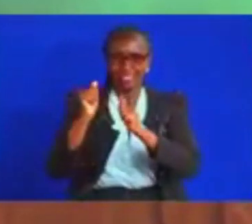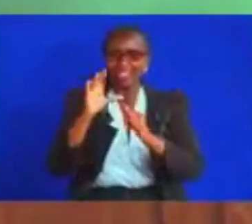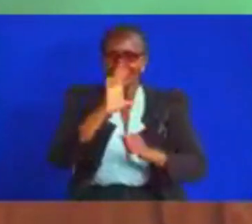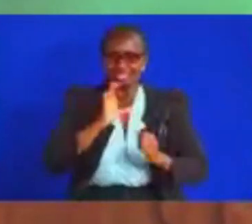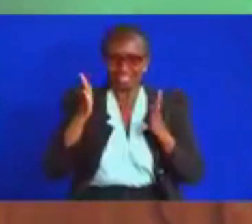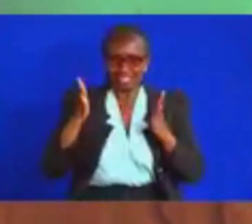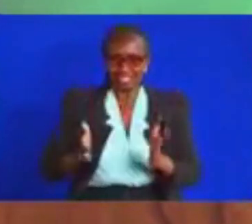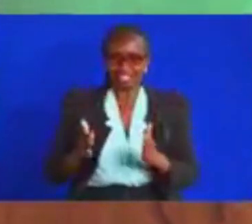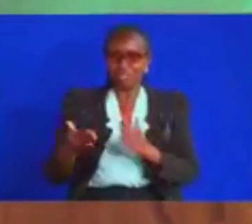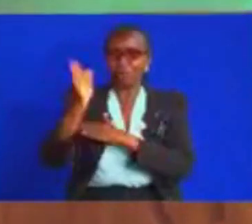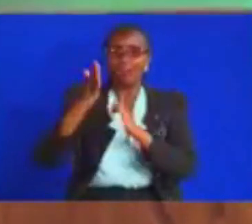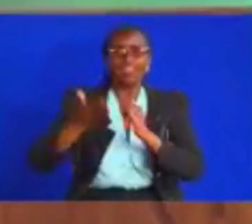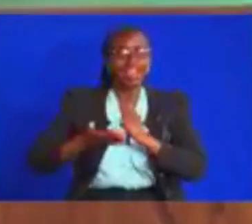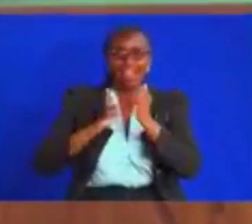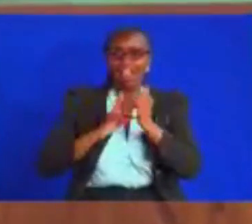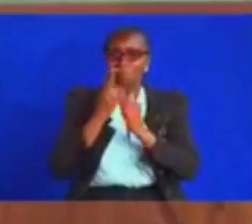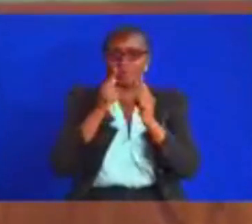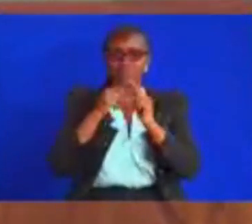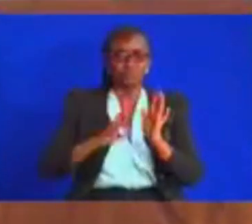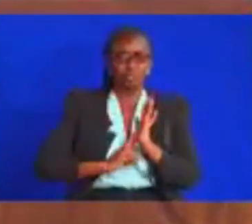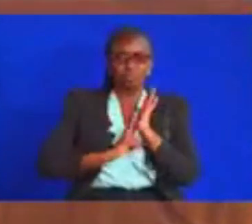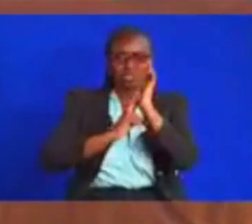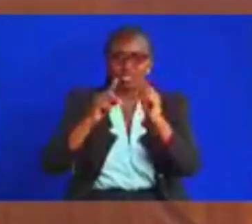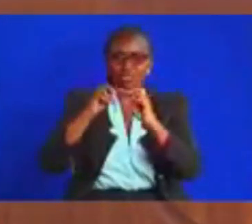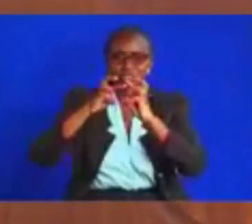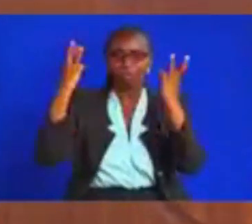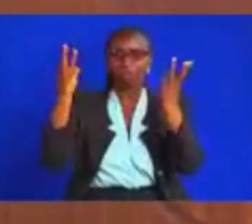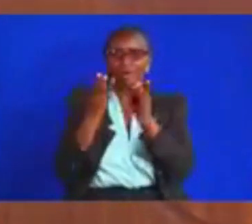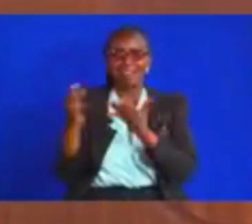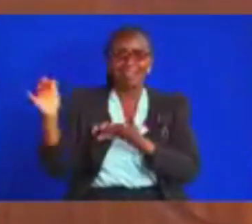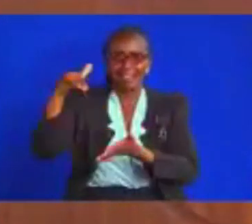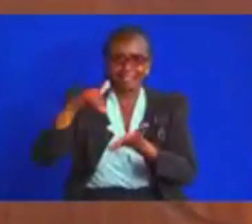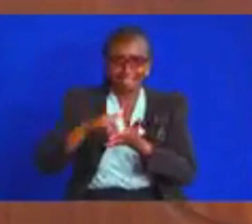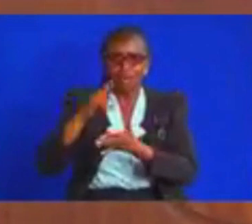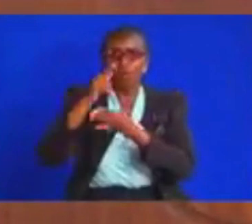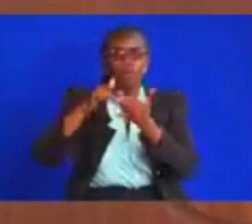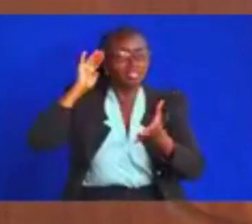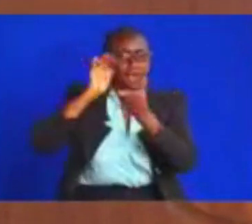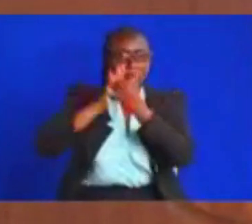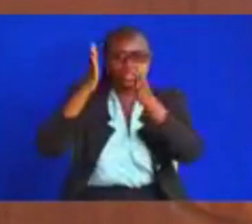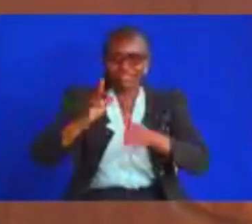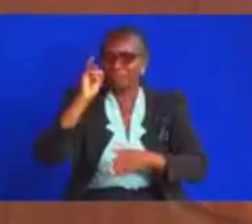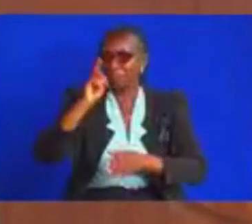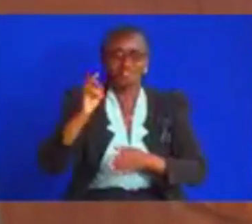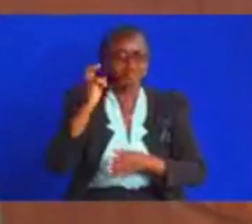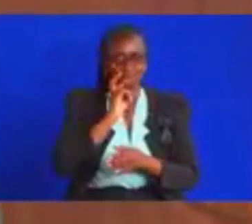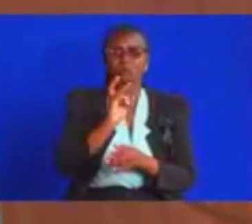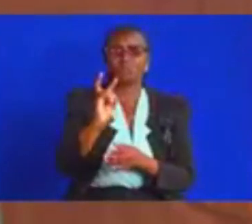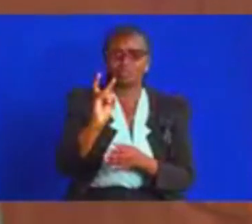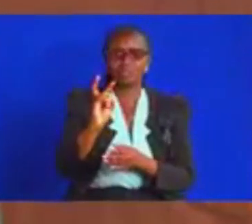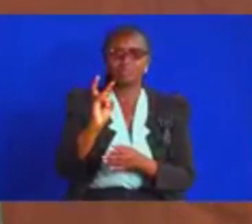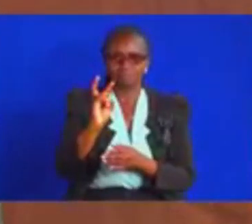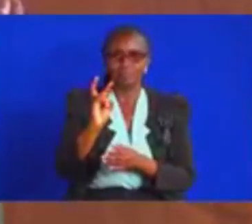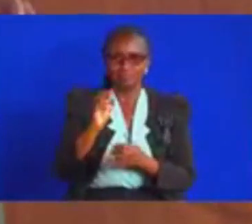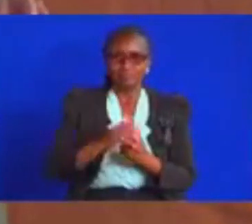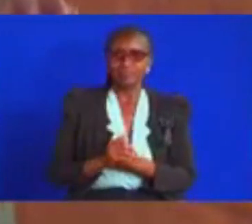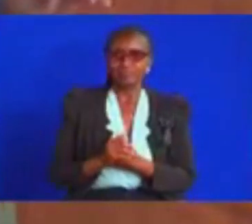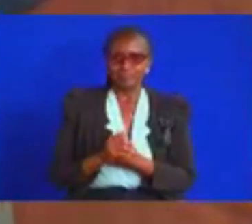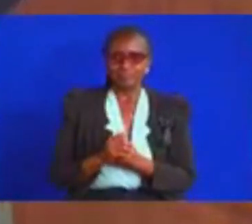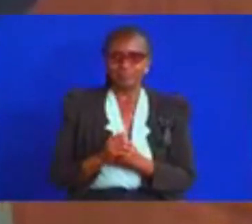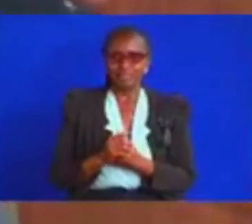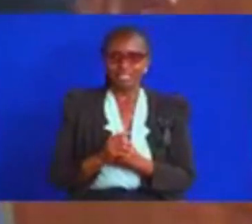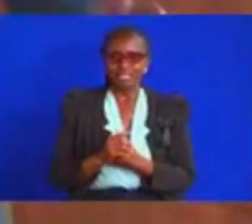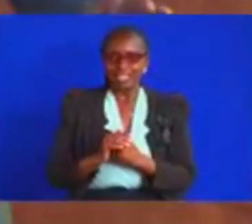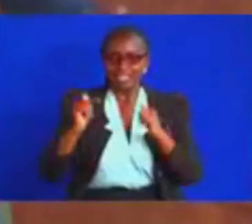God is helping us to present to the world once again what a believer should look like, thoroughly furnished. It is